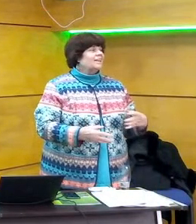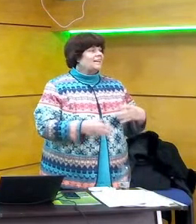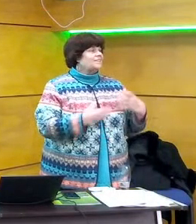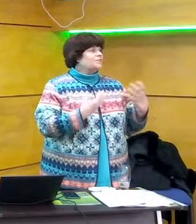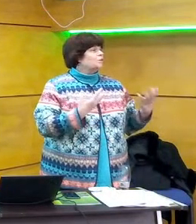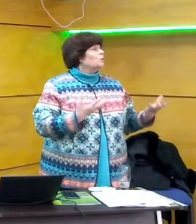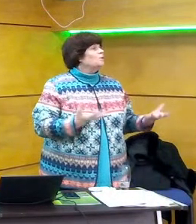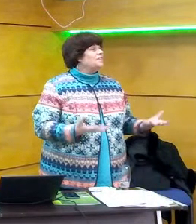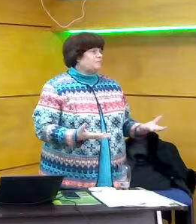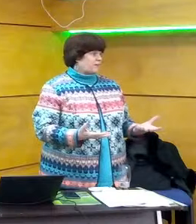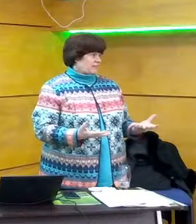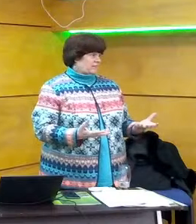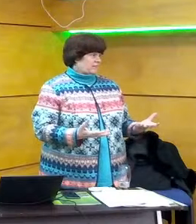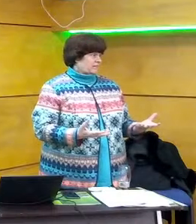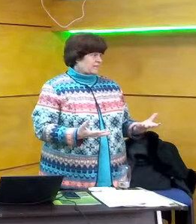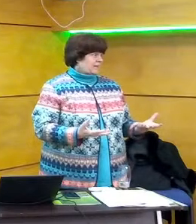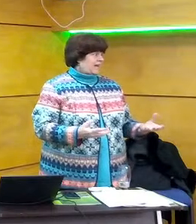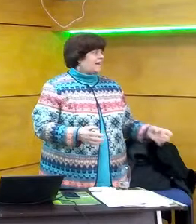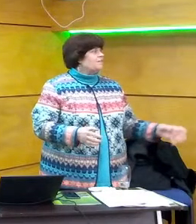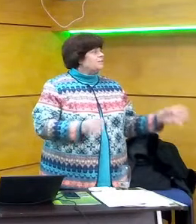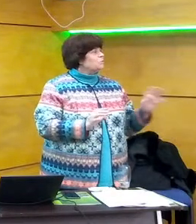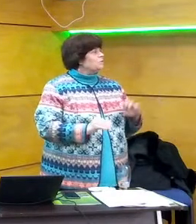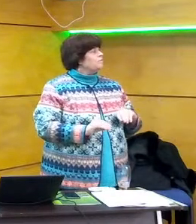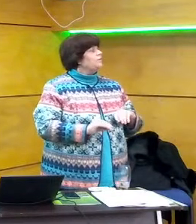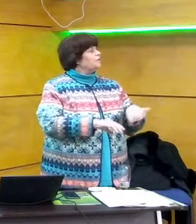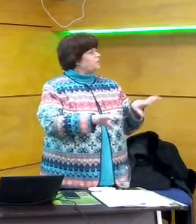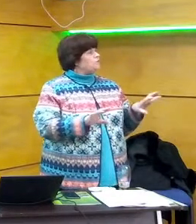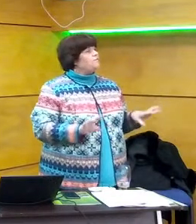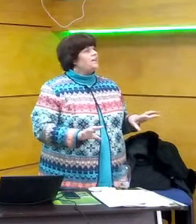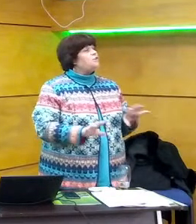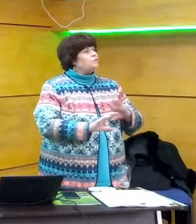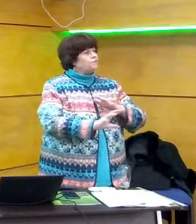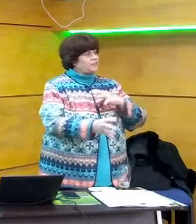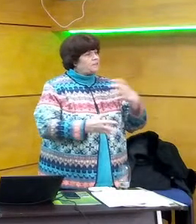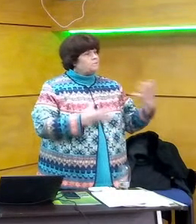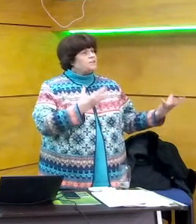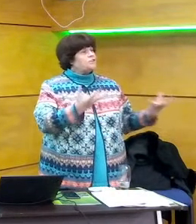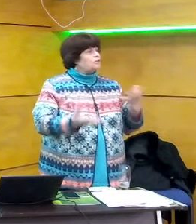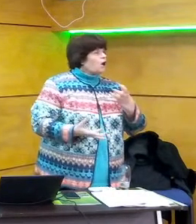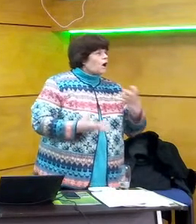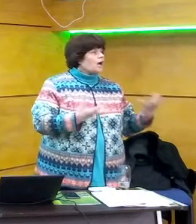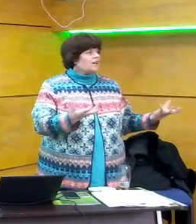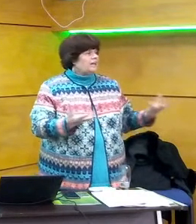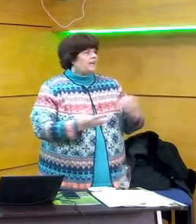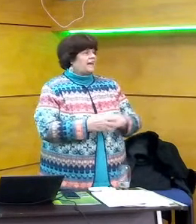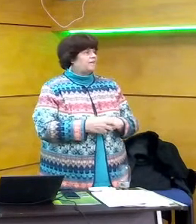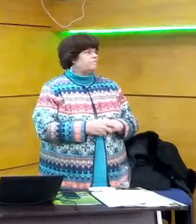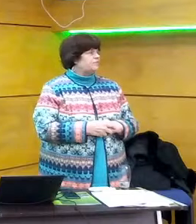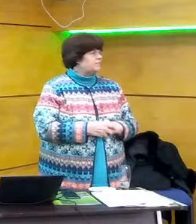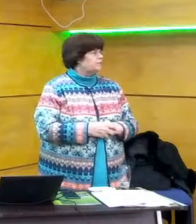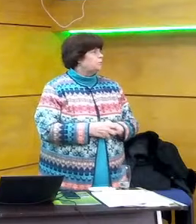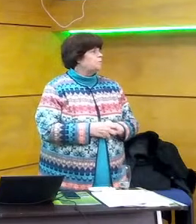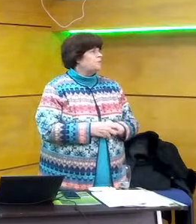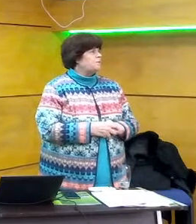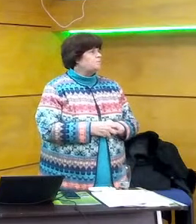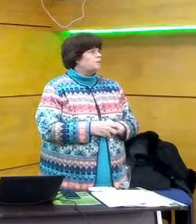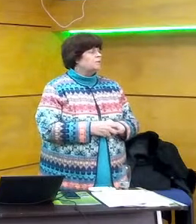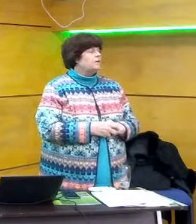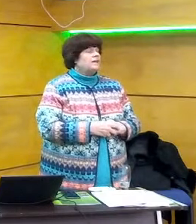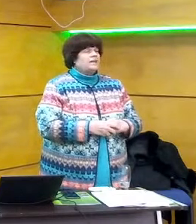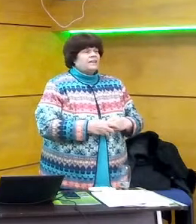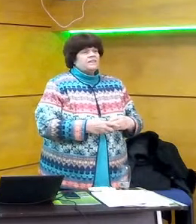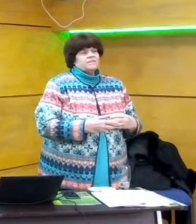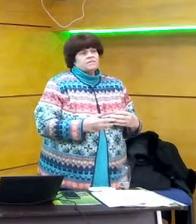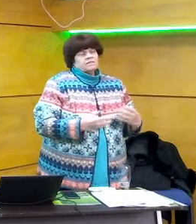He liked current events, and this was a very good venue for him to talk and visit with